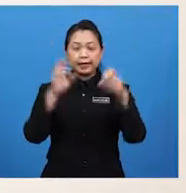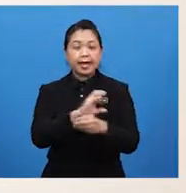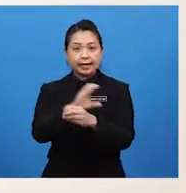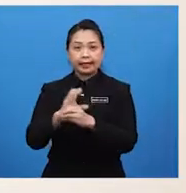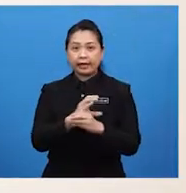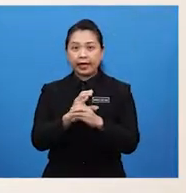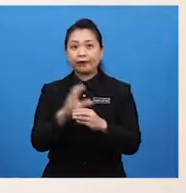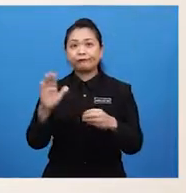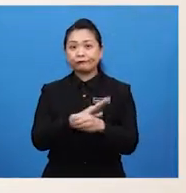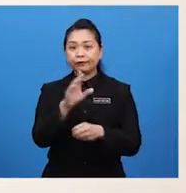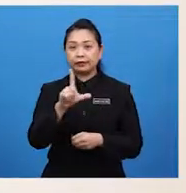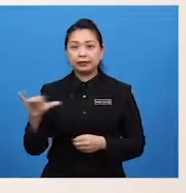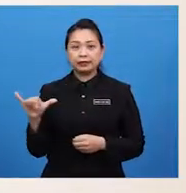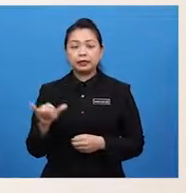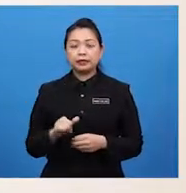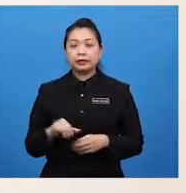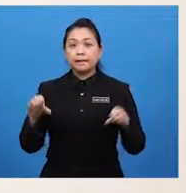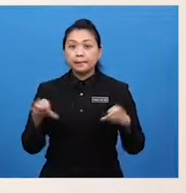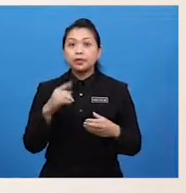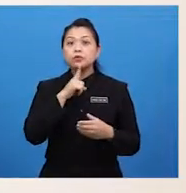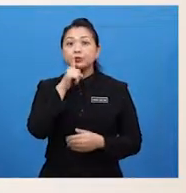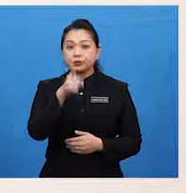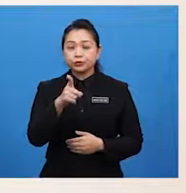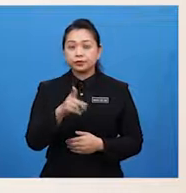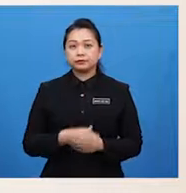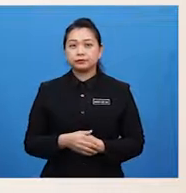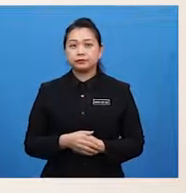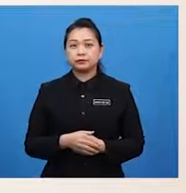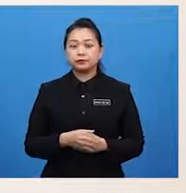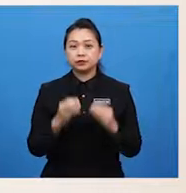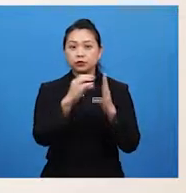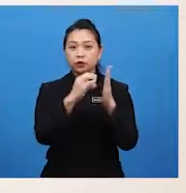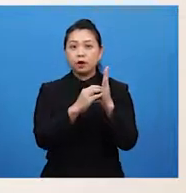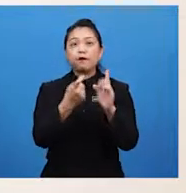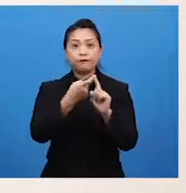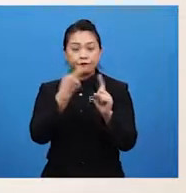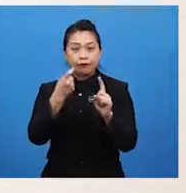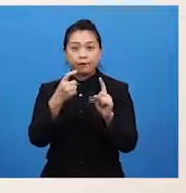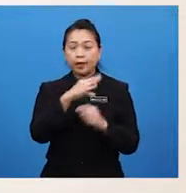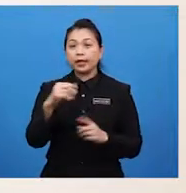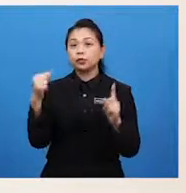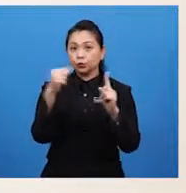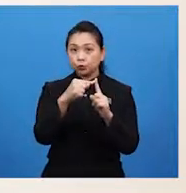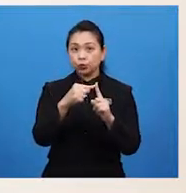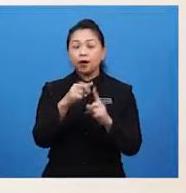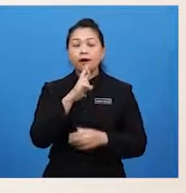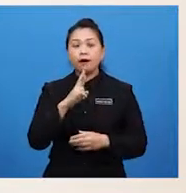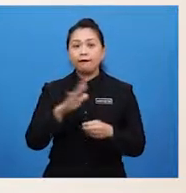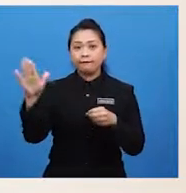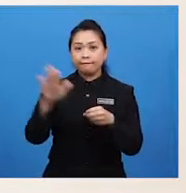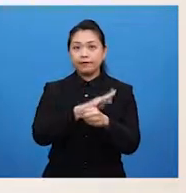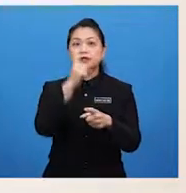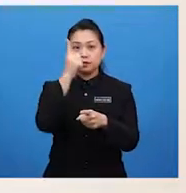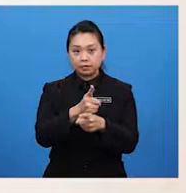carefully. Make sure the column for from and to are filled correctly.